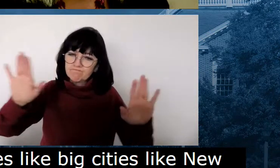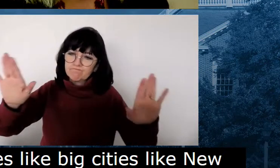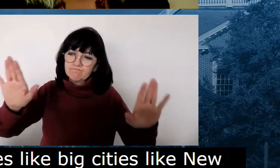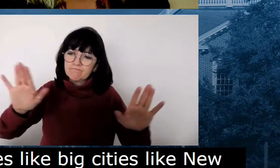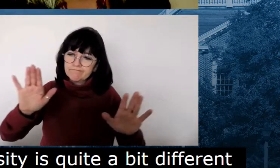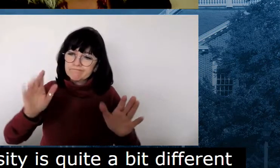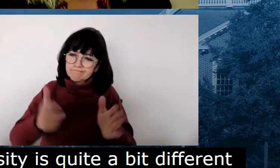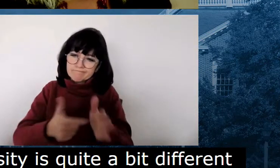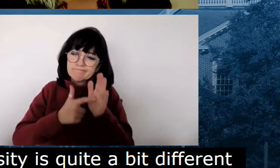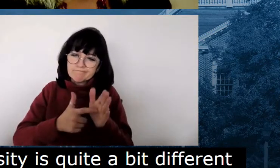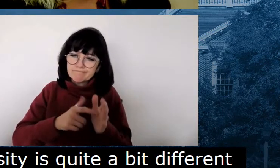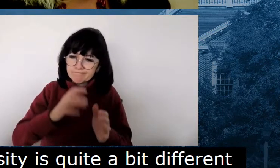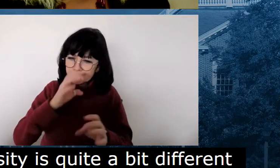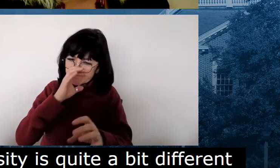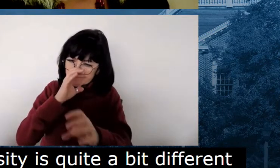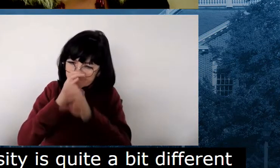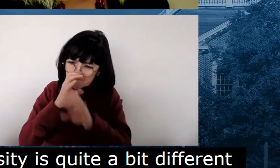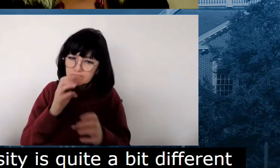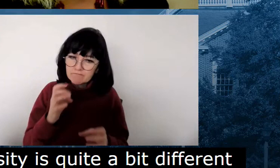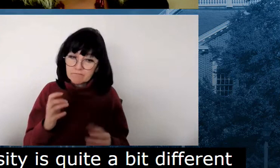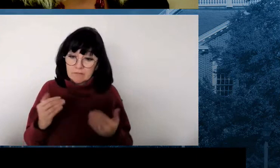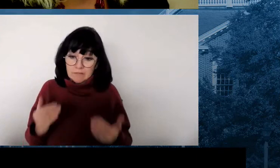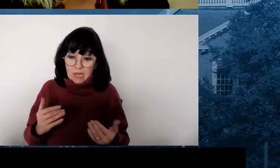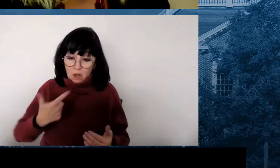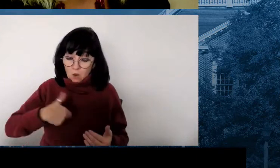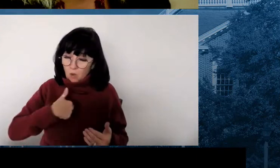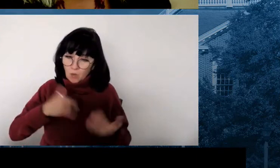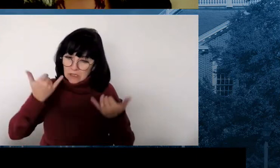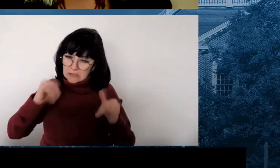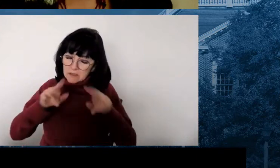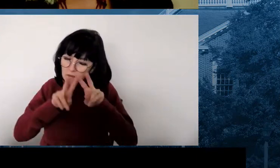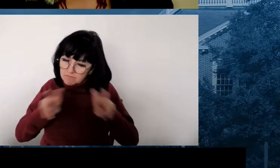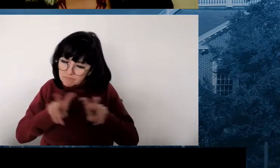as we move through the holidays.